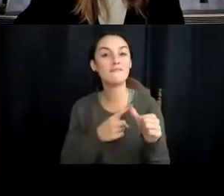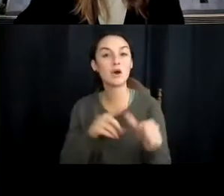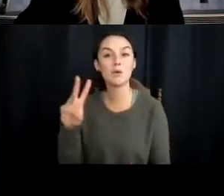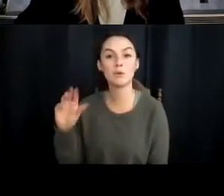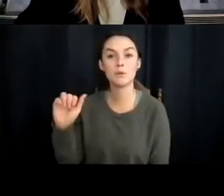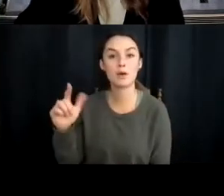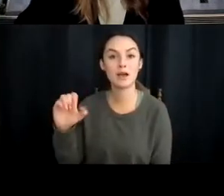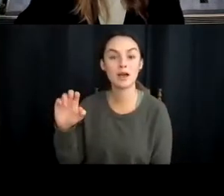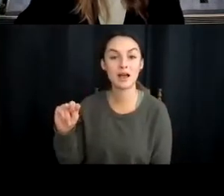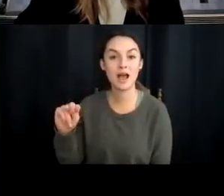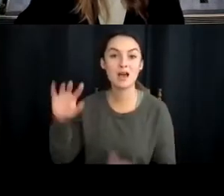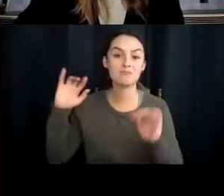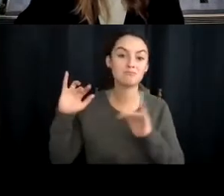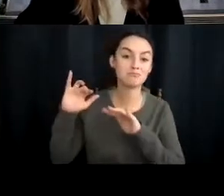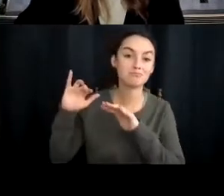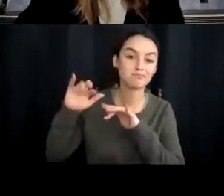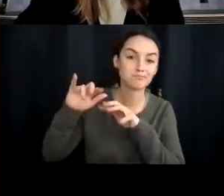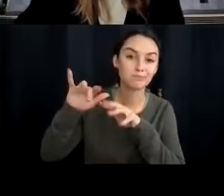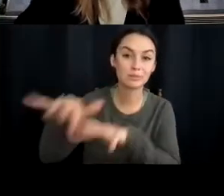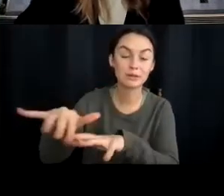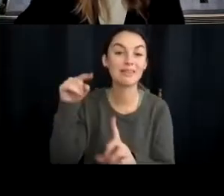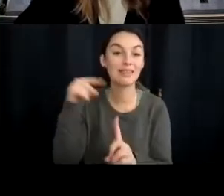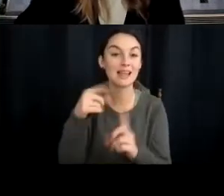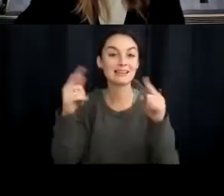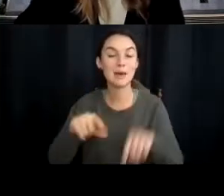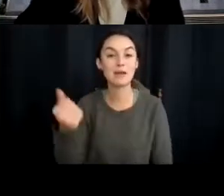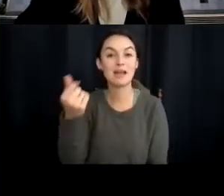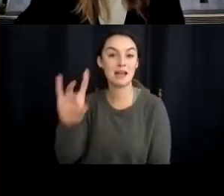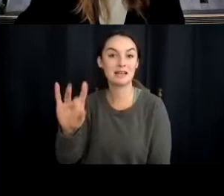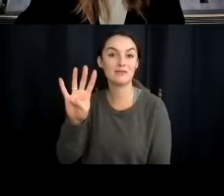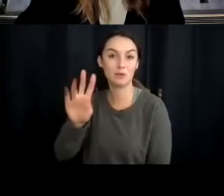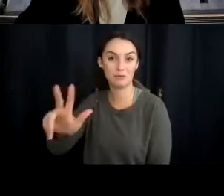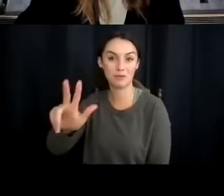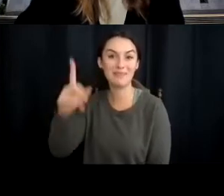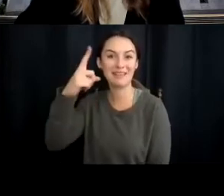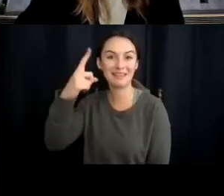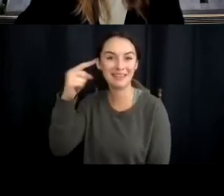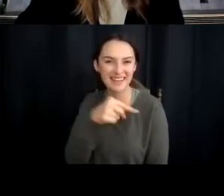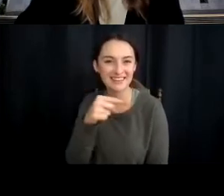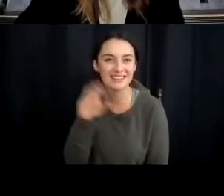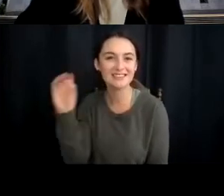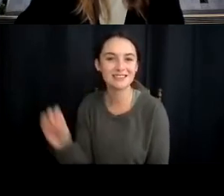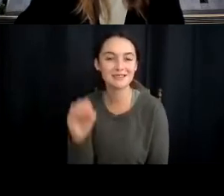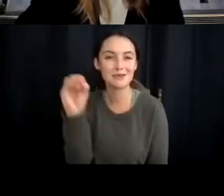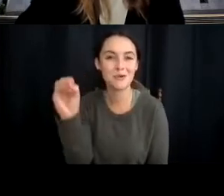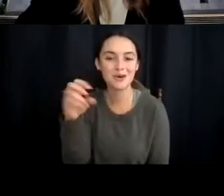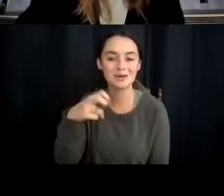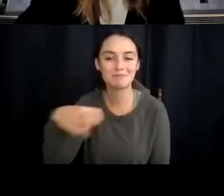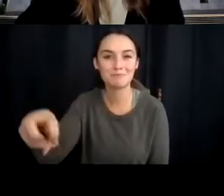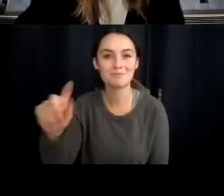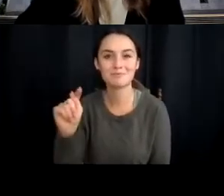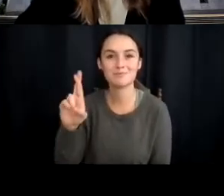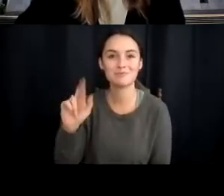place in 1843. So this is the Oregon Trail that we heard about a little bit when we were looking at our state seal,